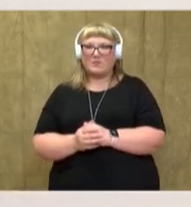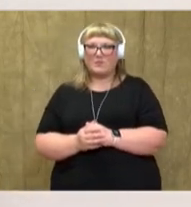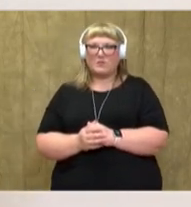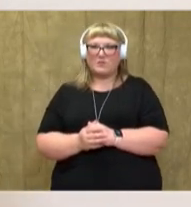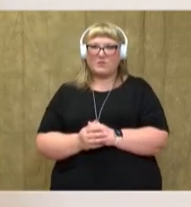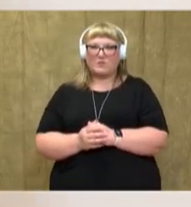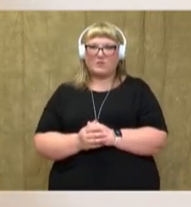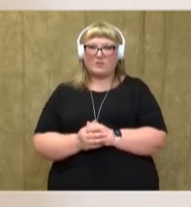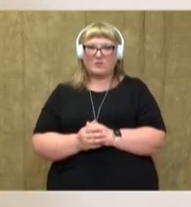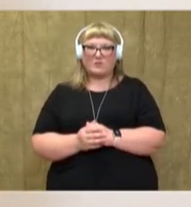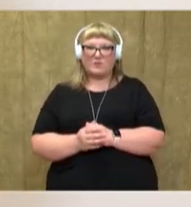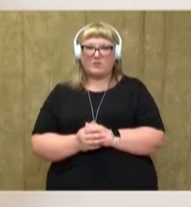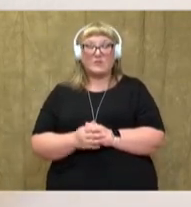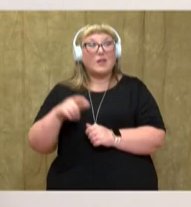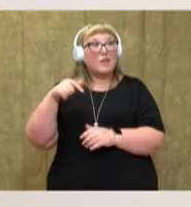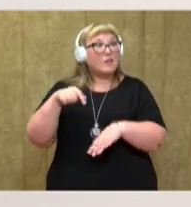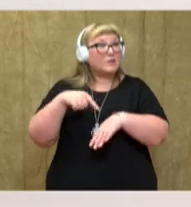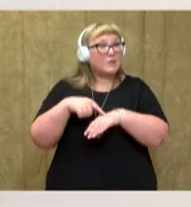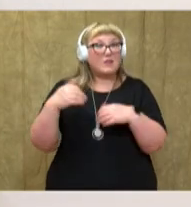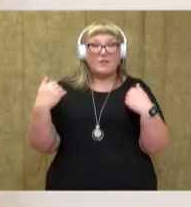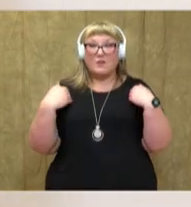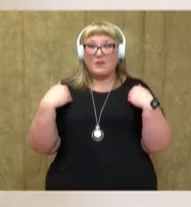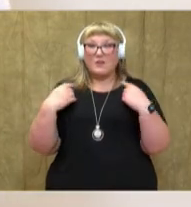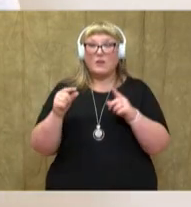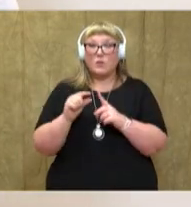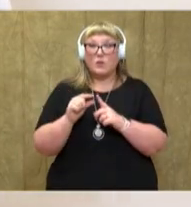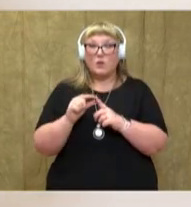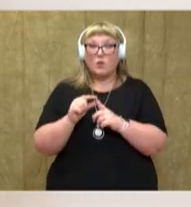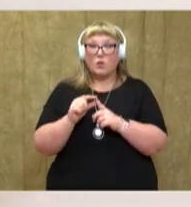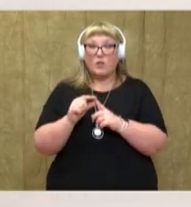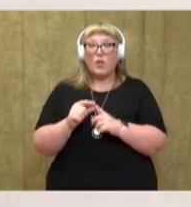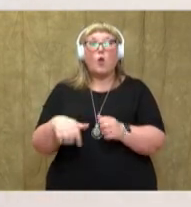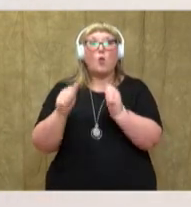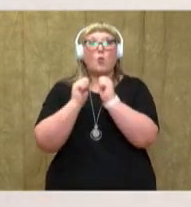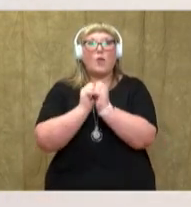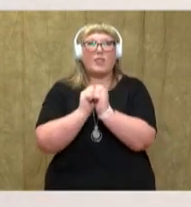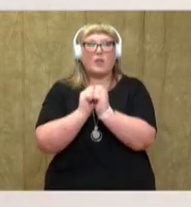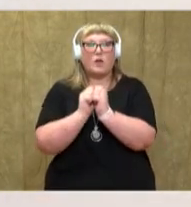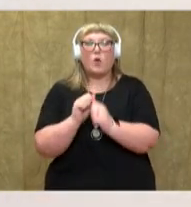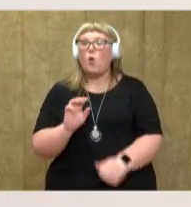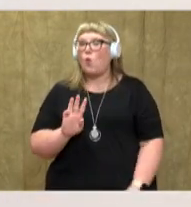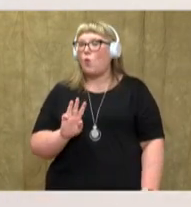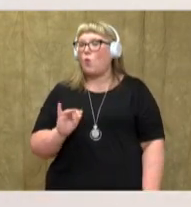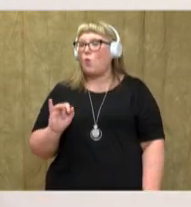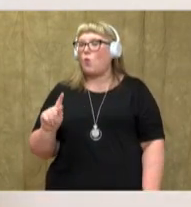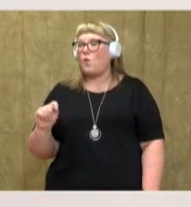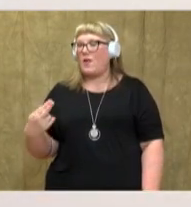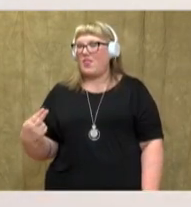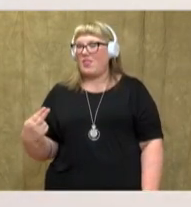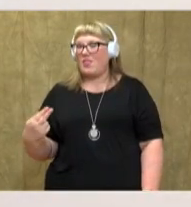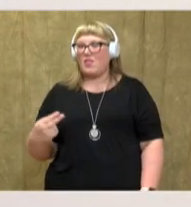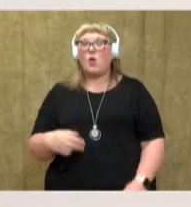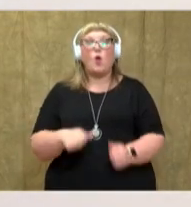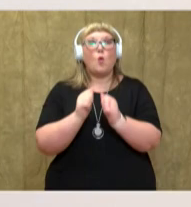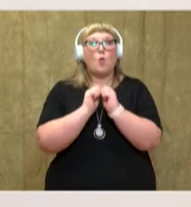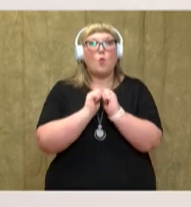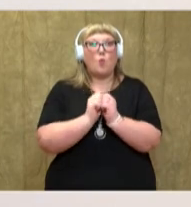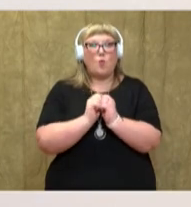me. This time we have the word on our list is the word with. With. Repeat the